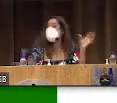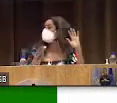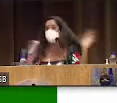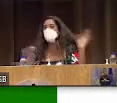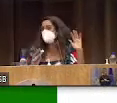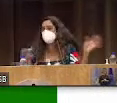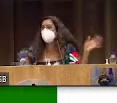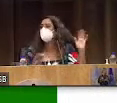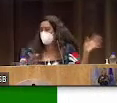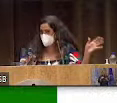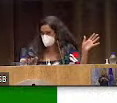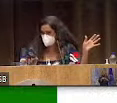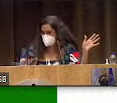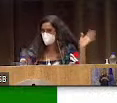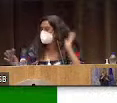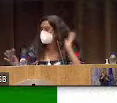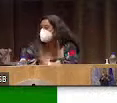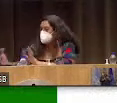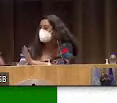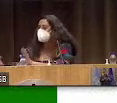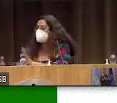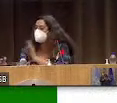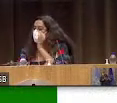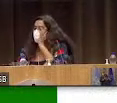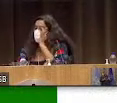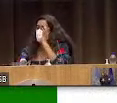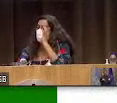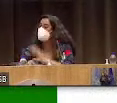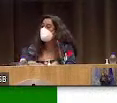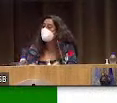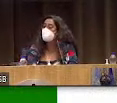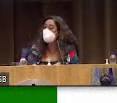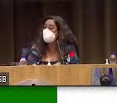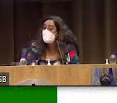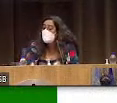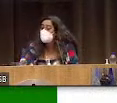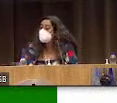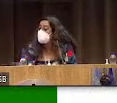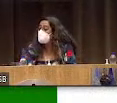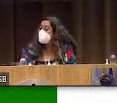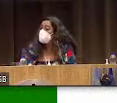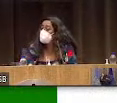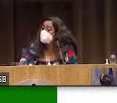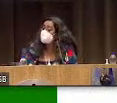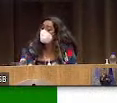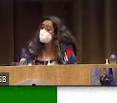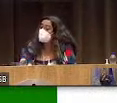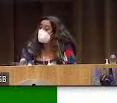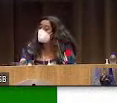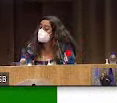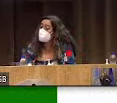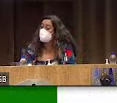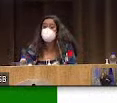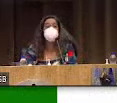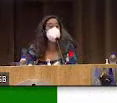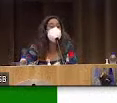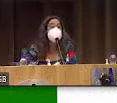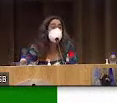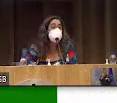It's a very high pressure of the society. I'm not talking about long COVID,